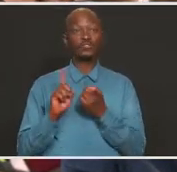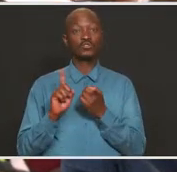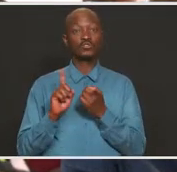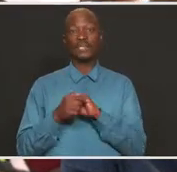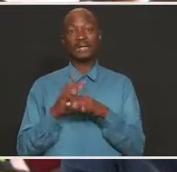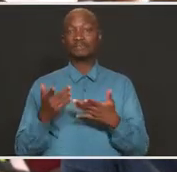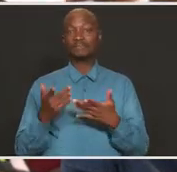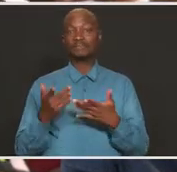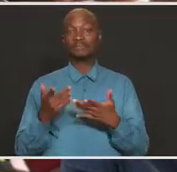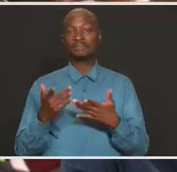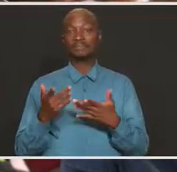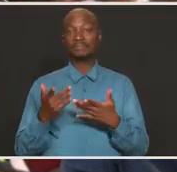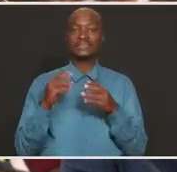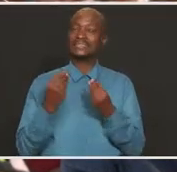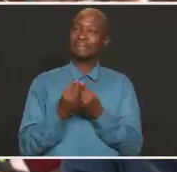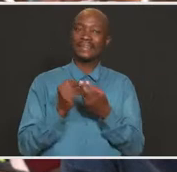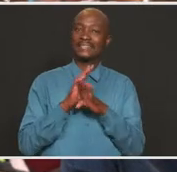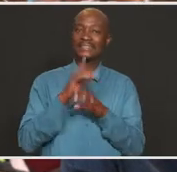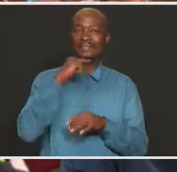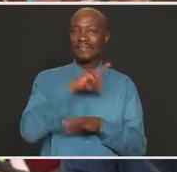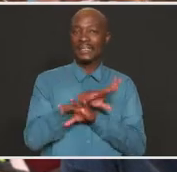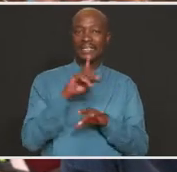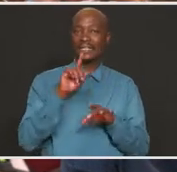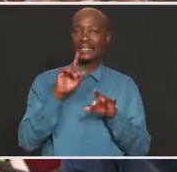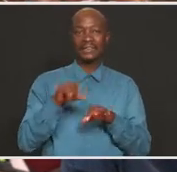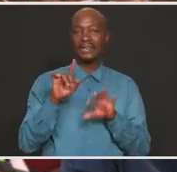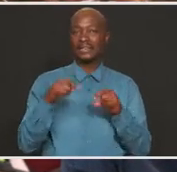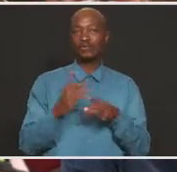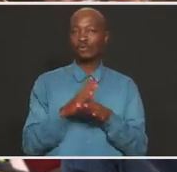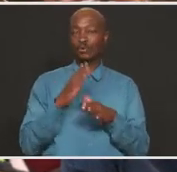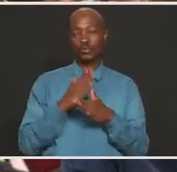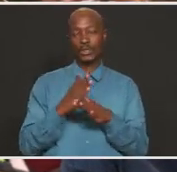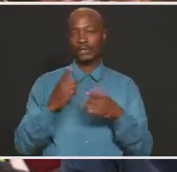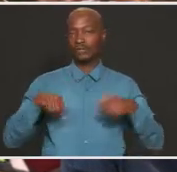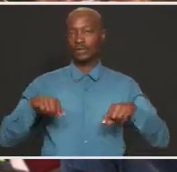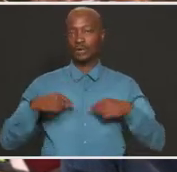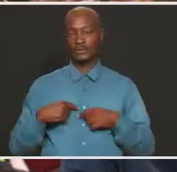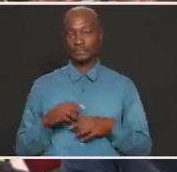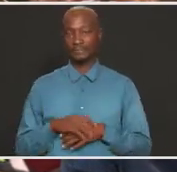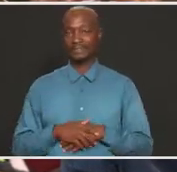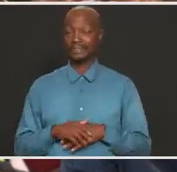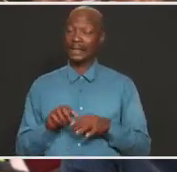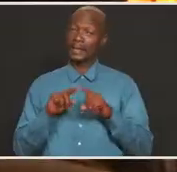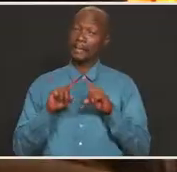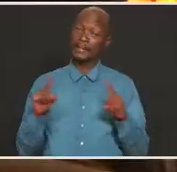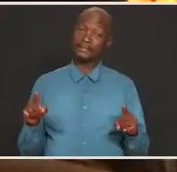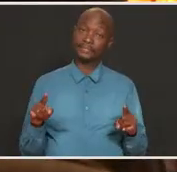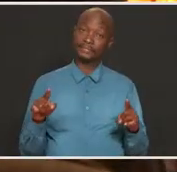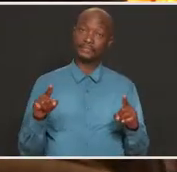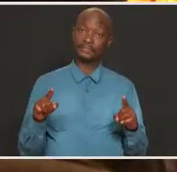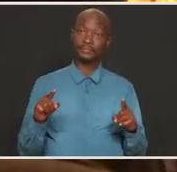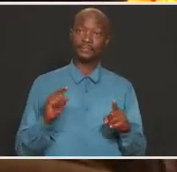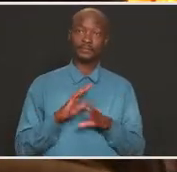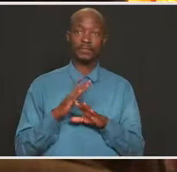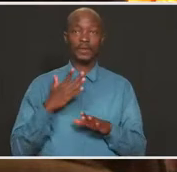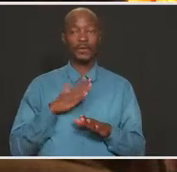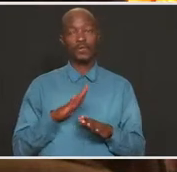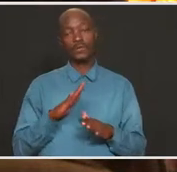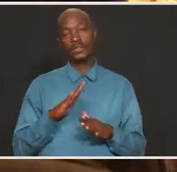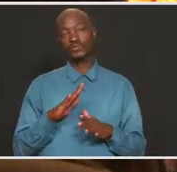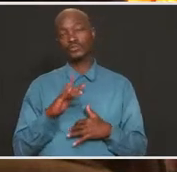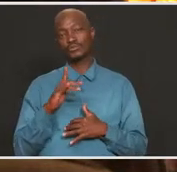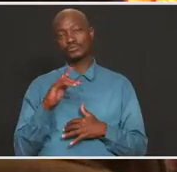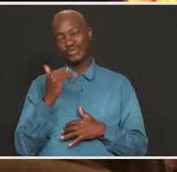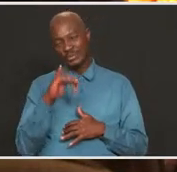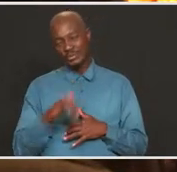elephant bill that will never work to us but now however I want also to check because I was trying